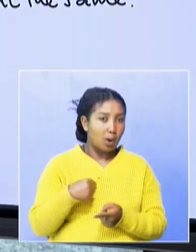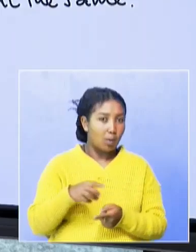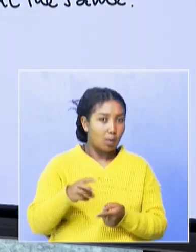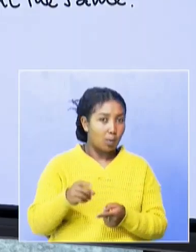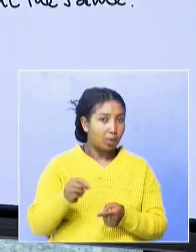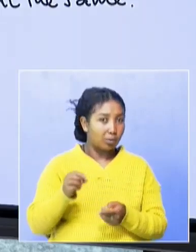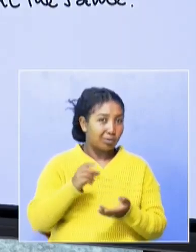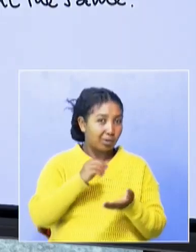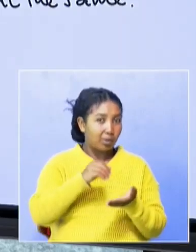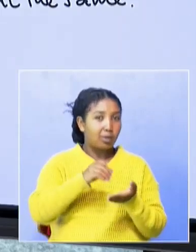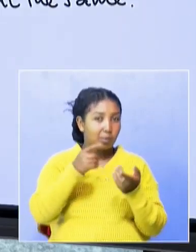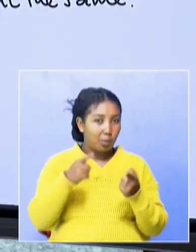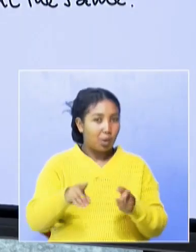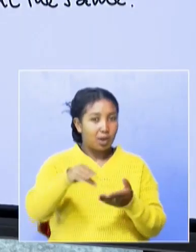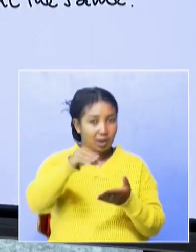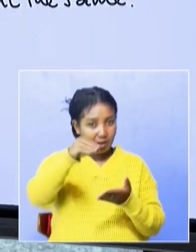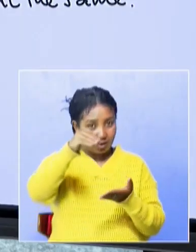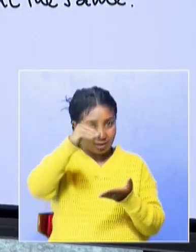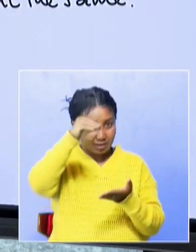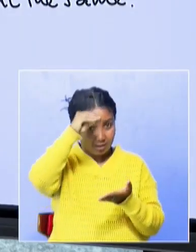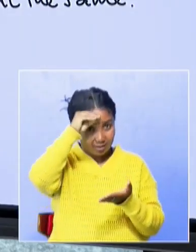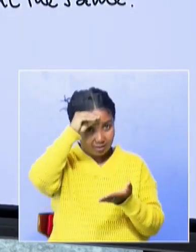lesson,